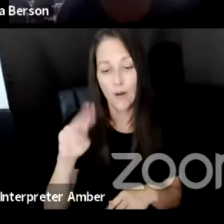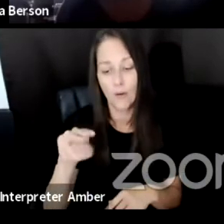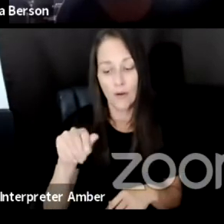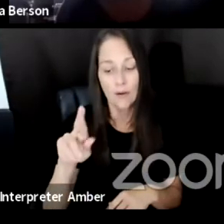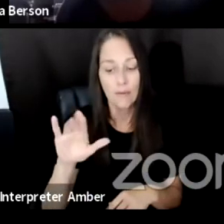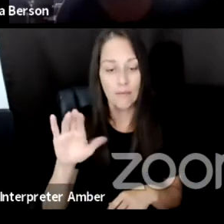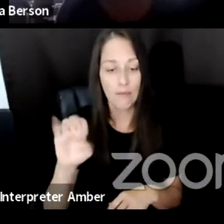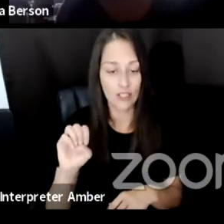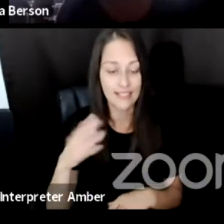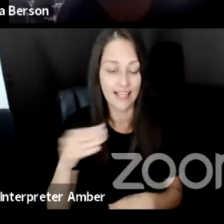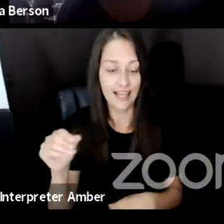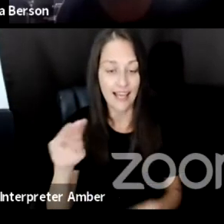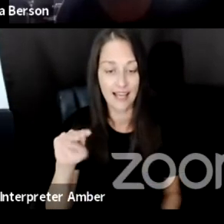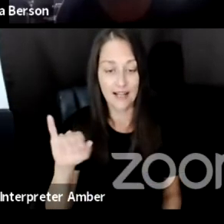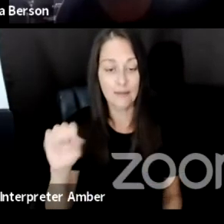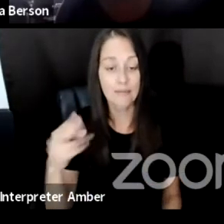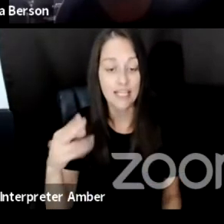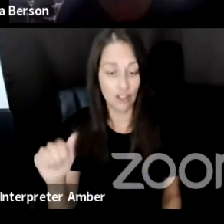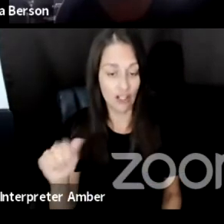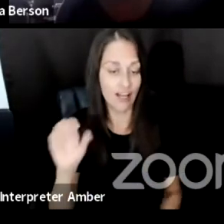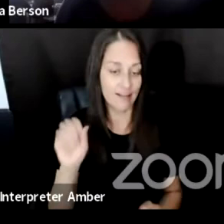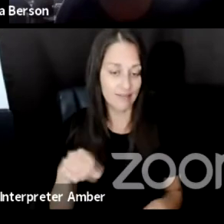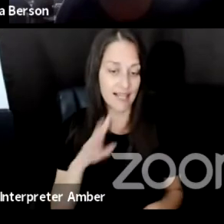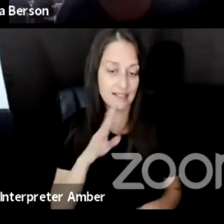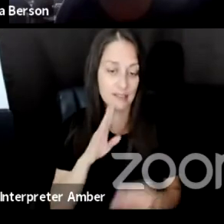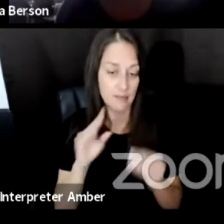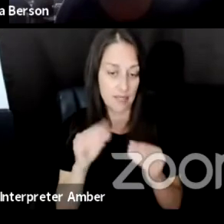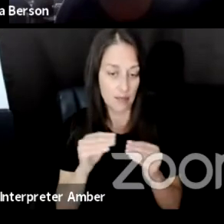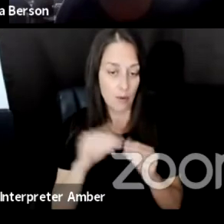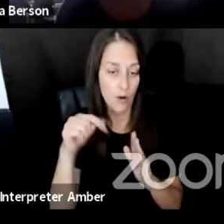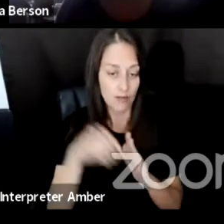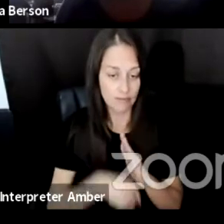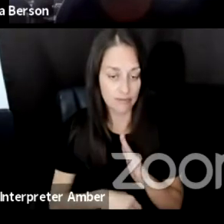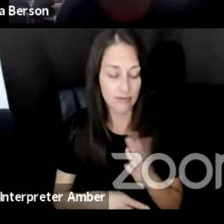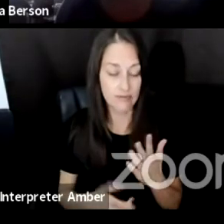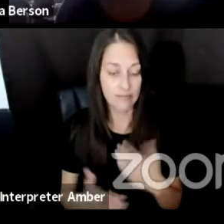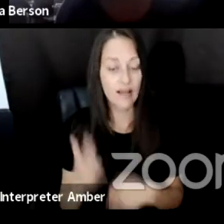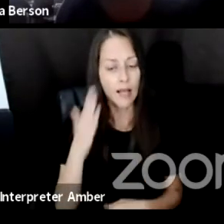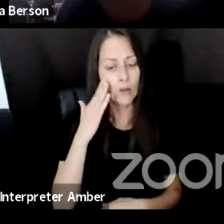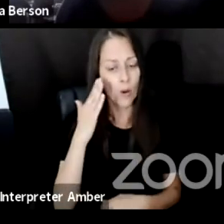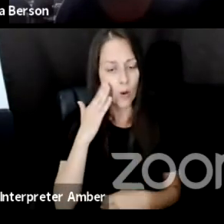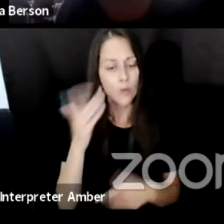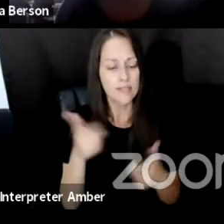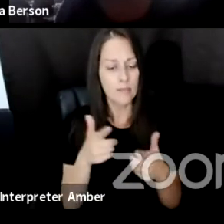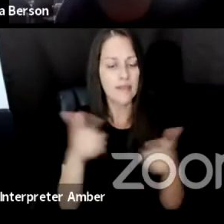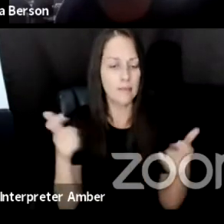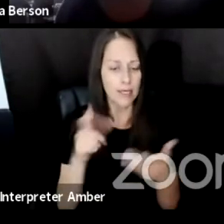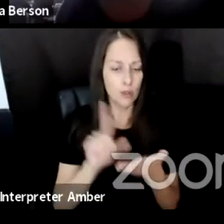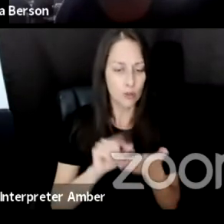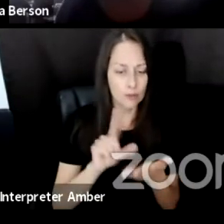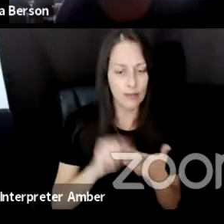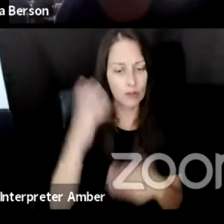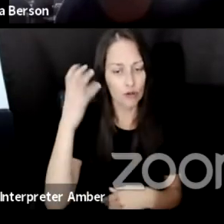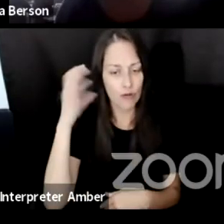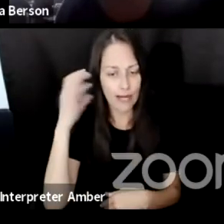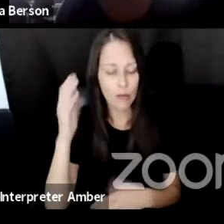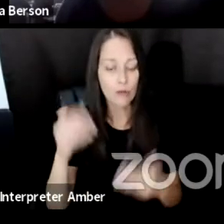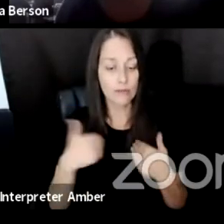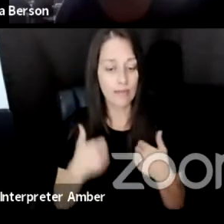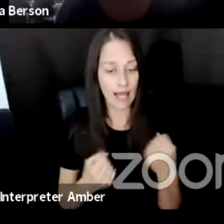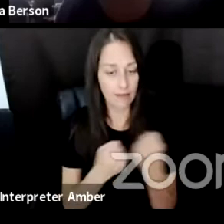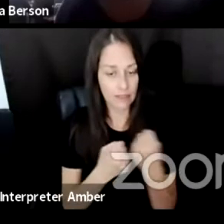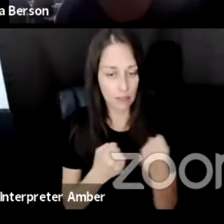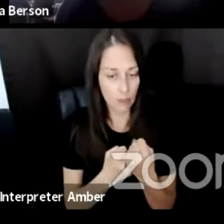but sometimes there's even support for that kind of thing in the big places, but there isn't, they can't make that